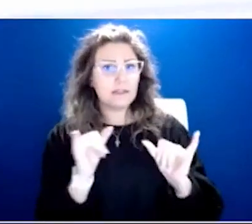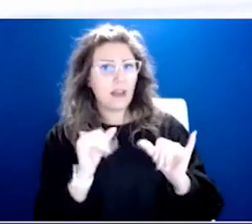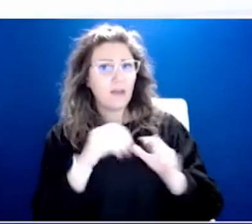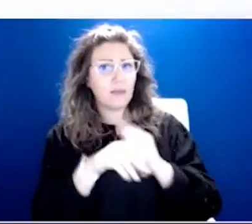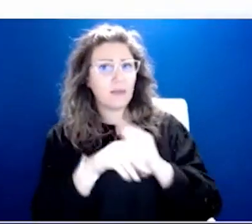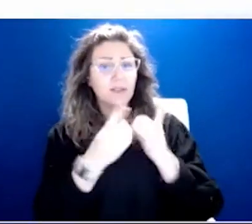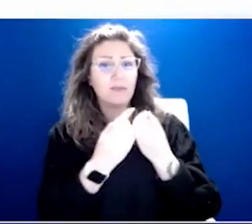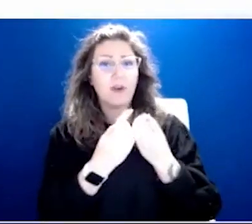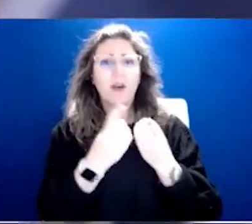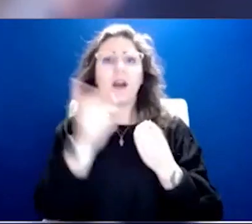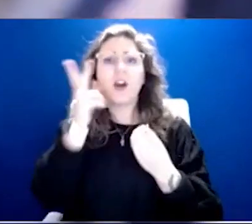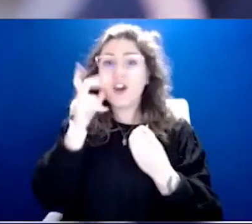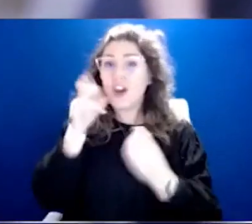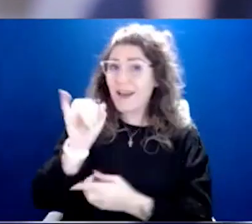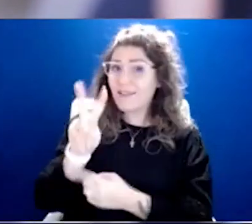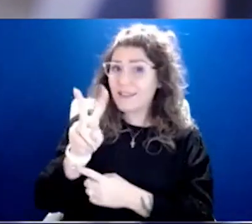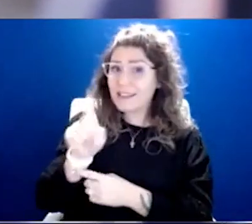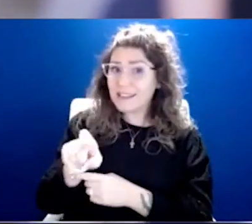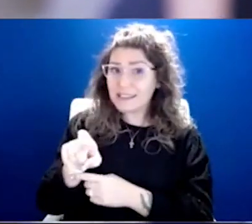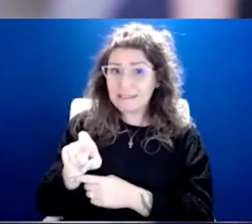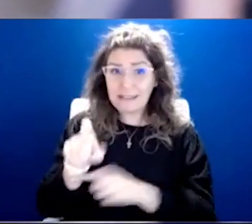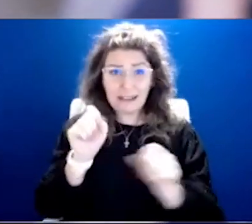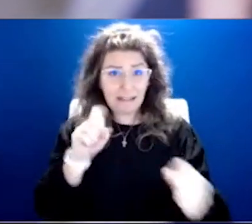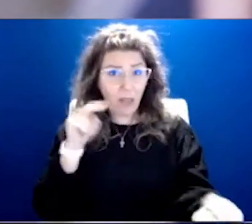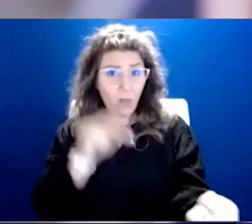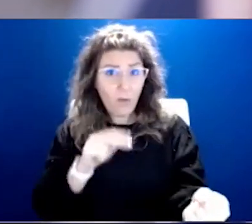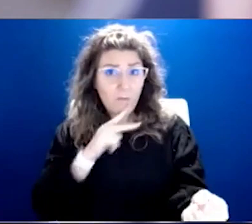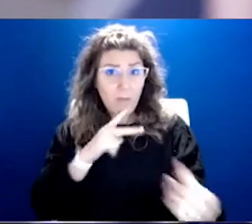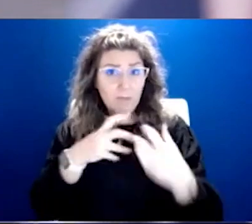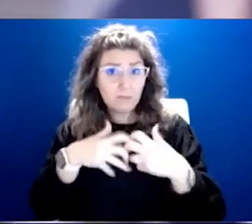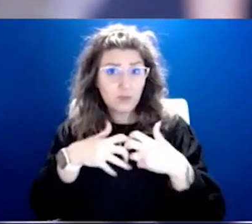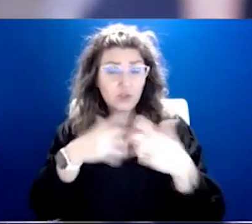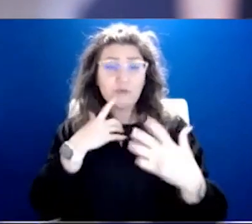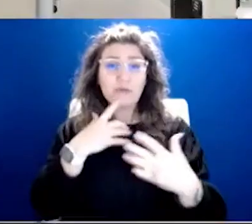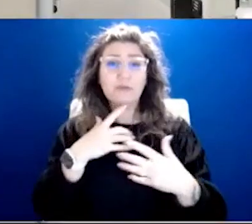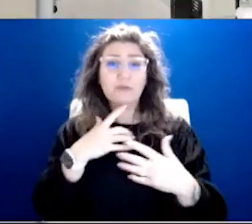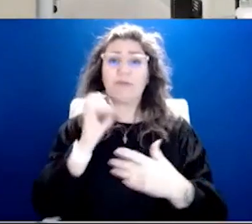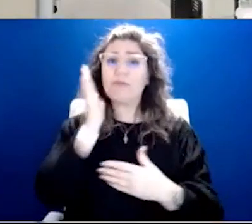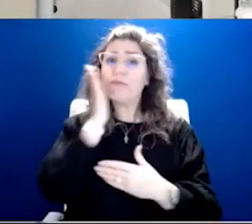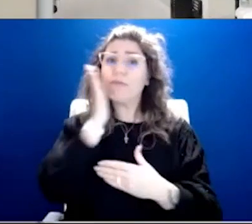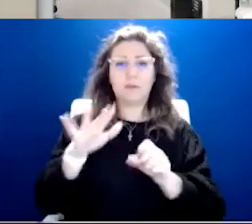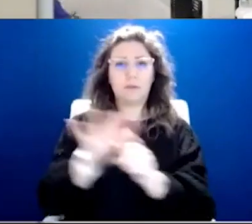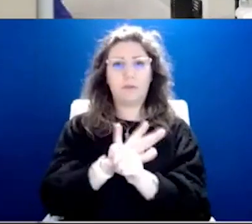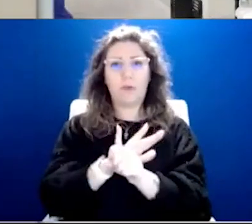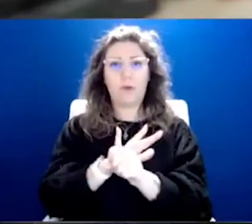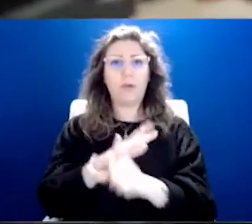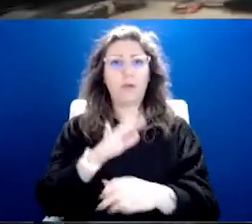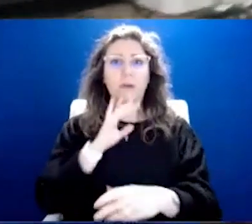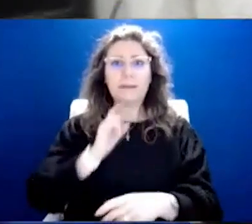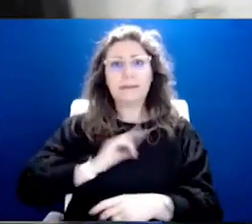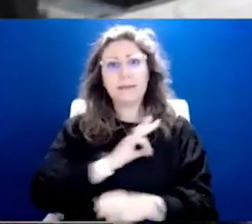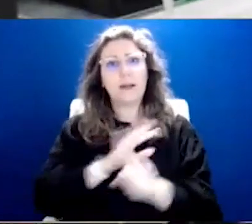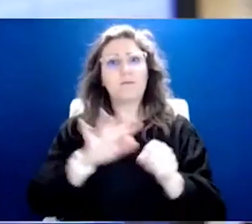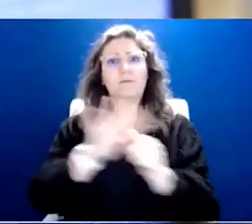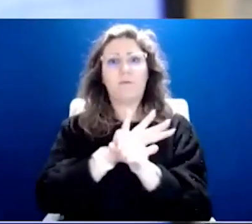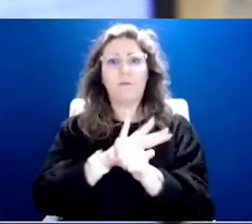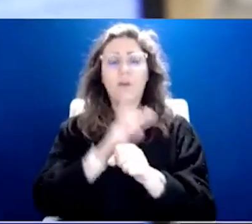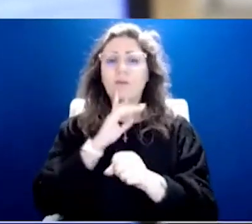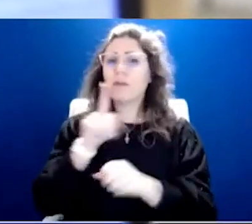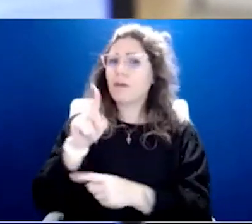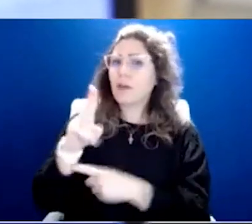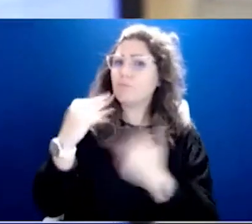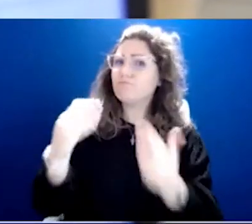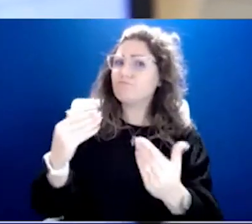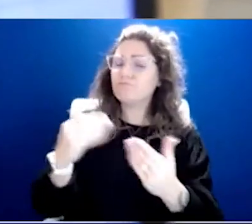IV. Are you okay if I look with my machine? Our beds are at capacity, staffing is at capacity. This is KU, go ahead.